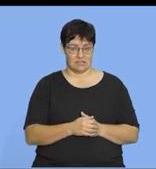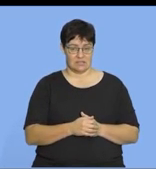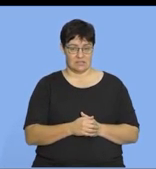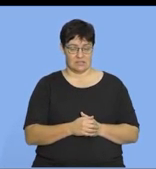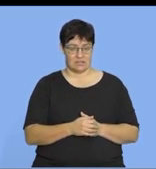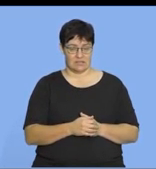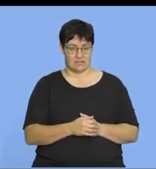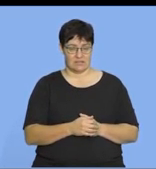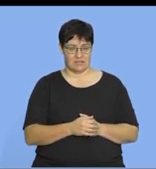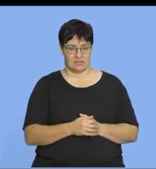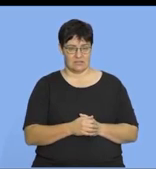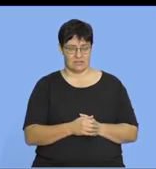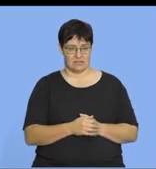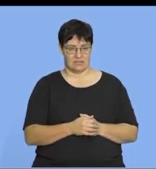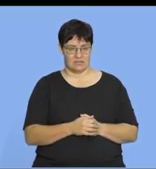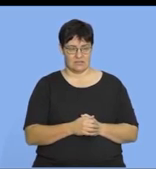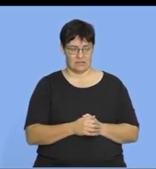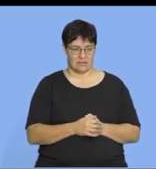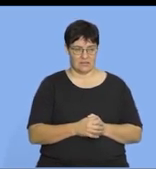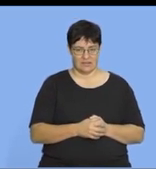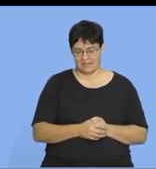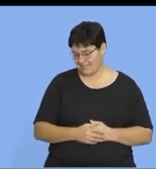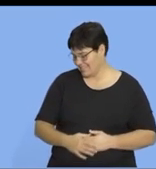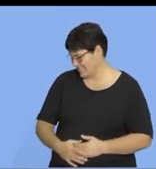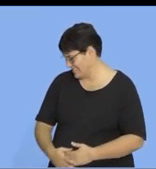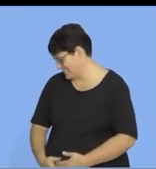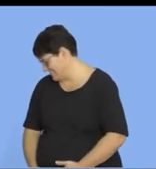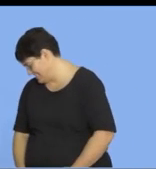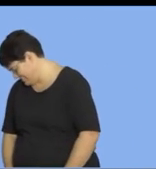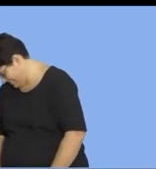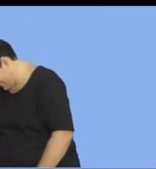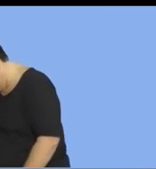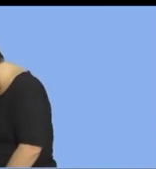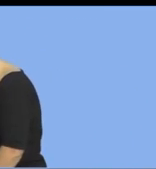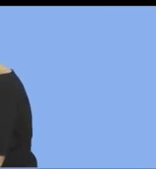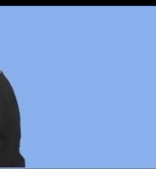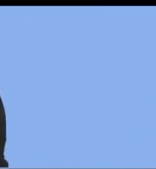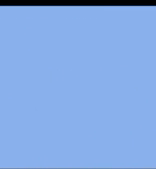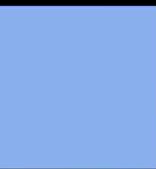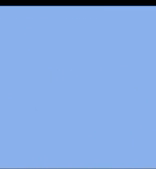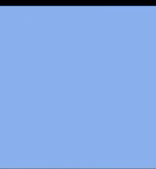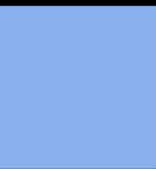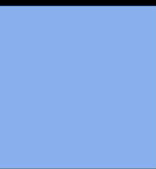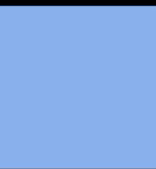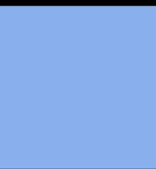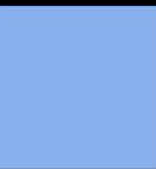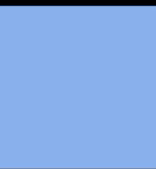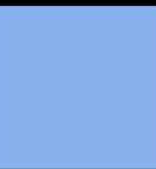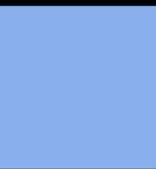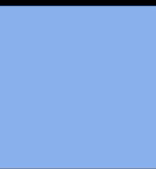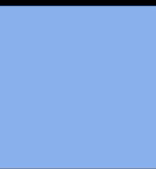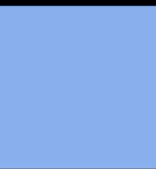I'm looking it up, just go with it. Okay.